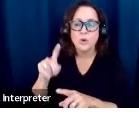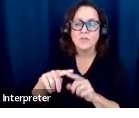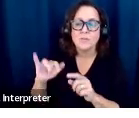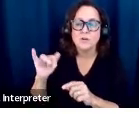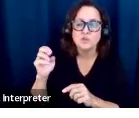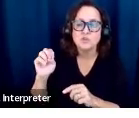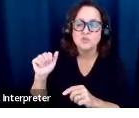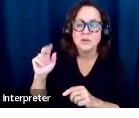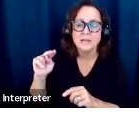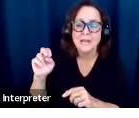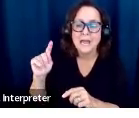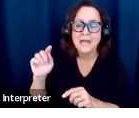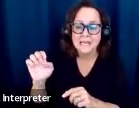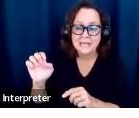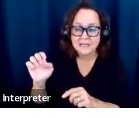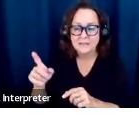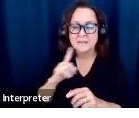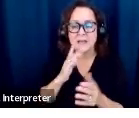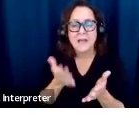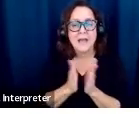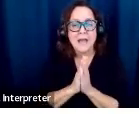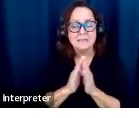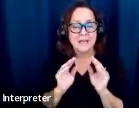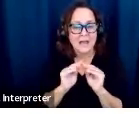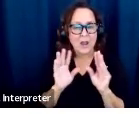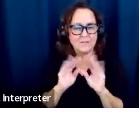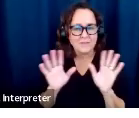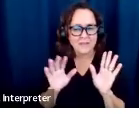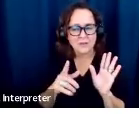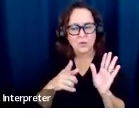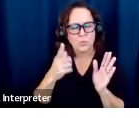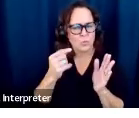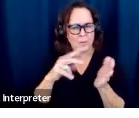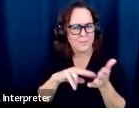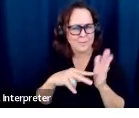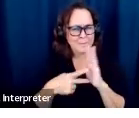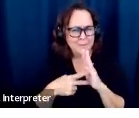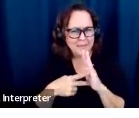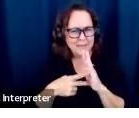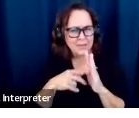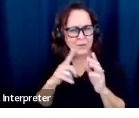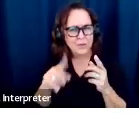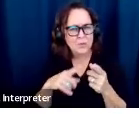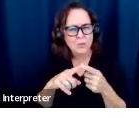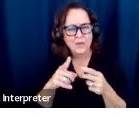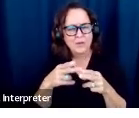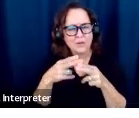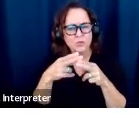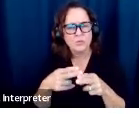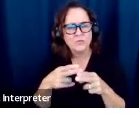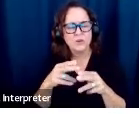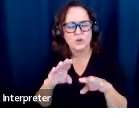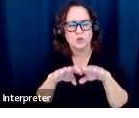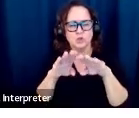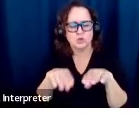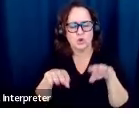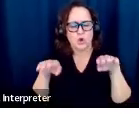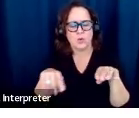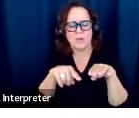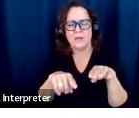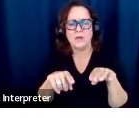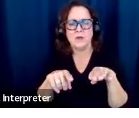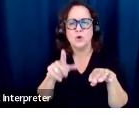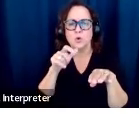Jeanette Livingston, just asking for clarification of what you mean specifically when you refer to children no